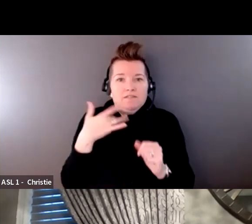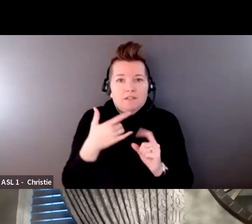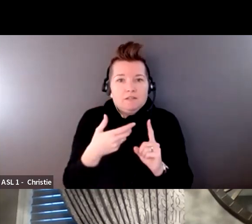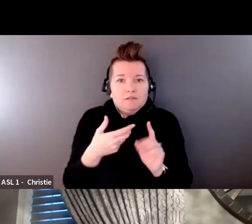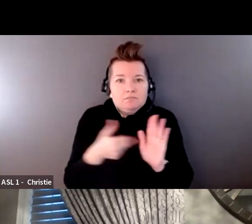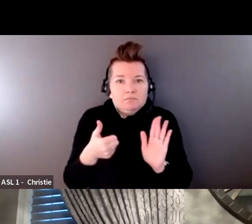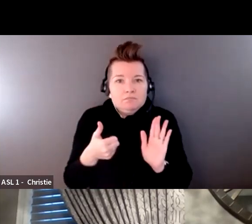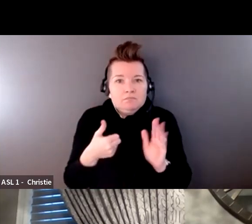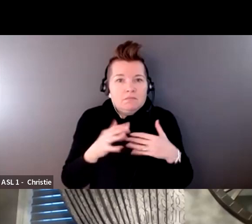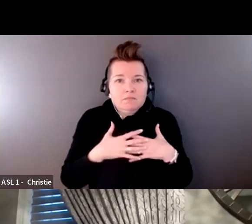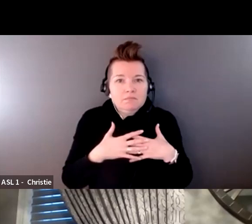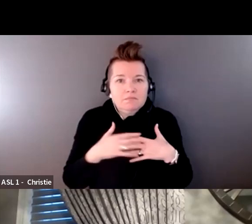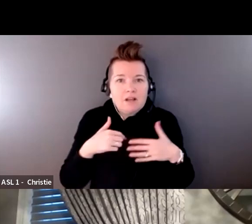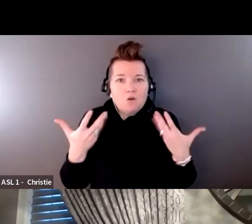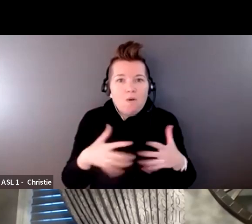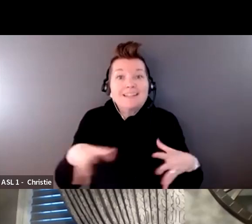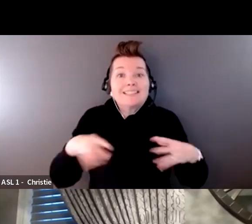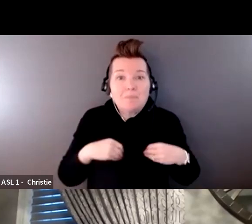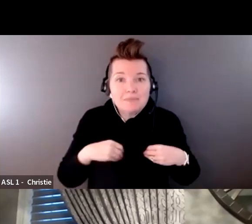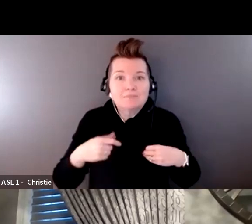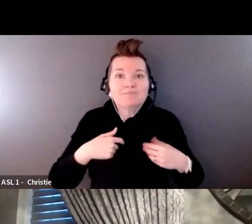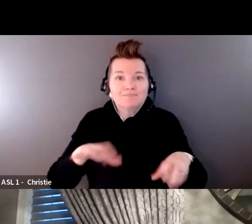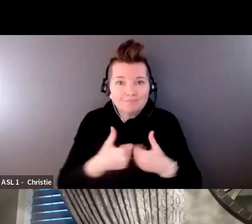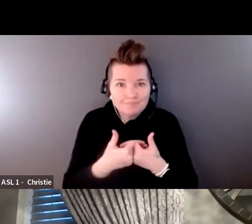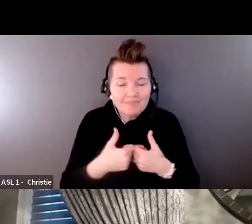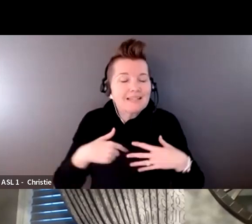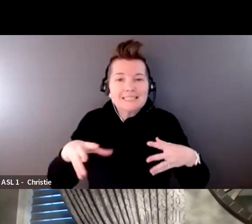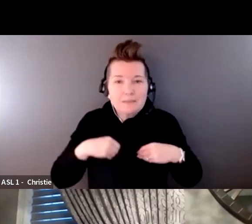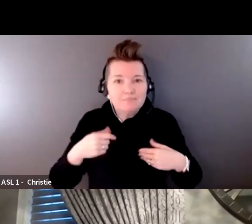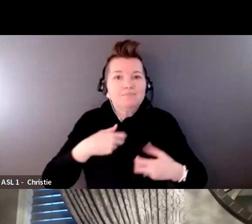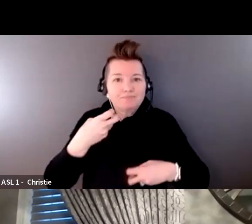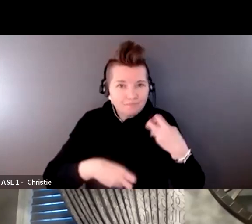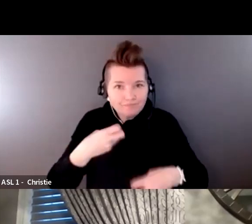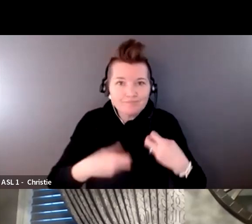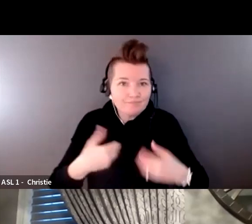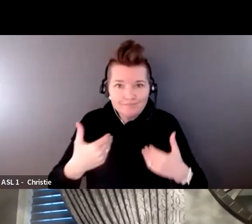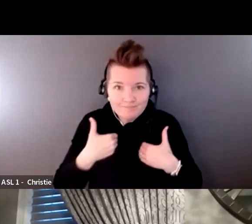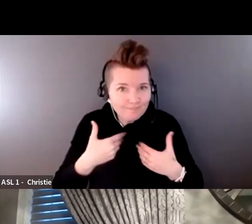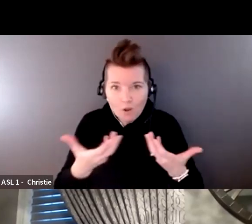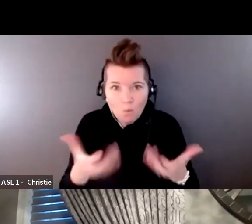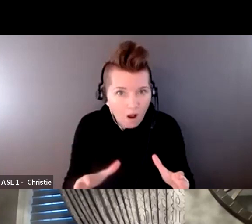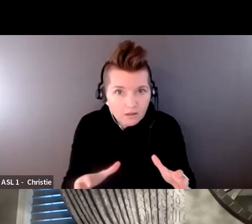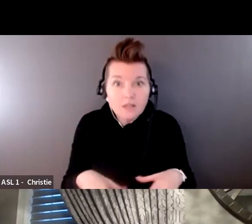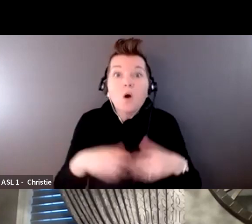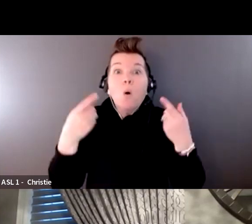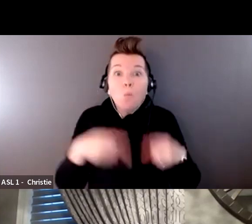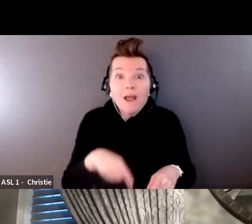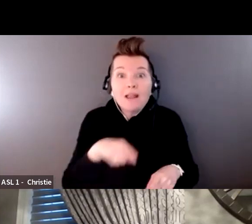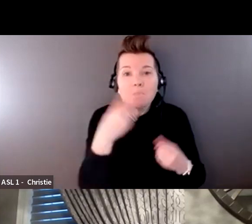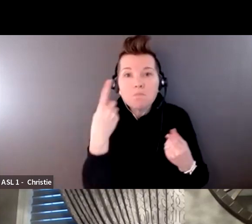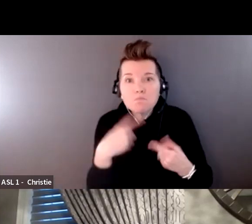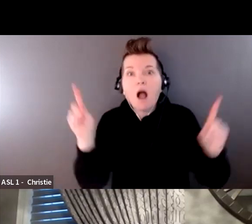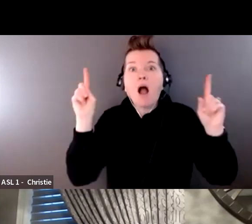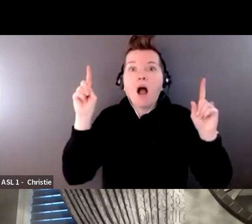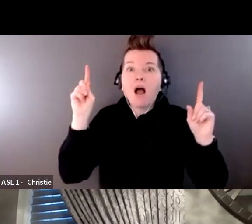have a problem or they have a challenge and therefore seek help. So by the time they seek help, the problems are